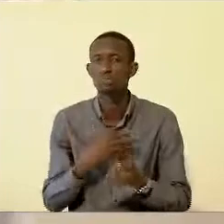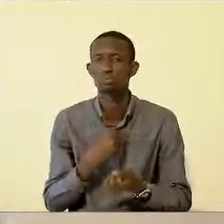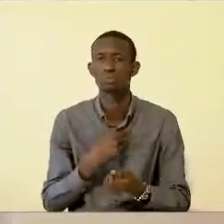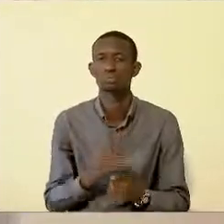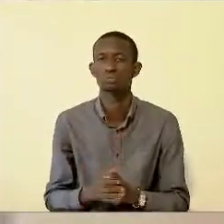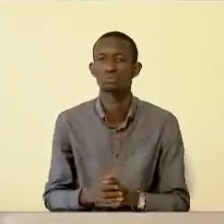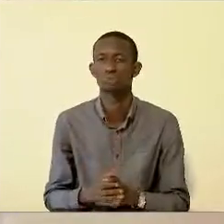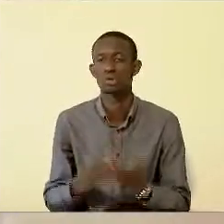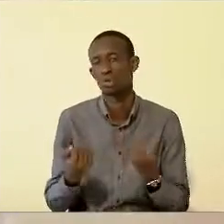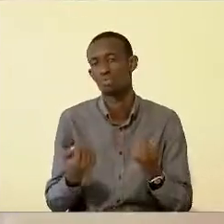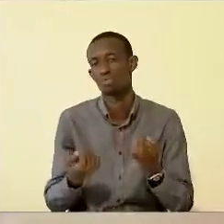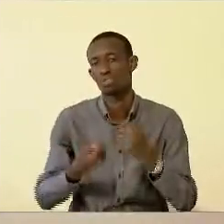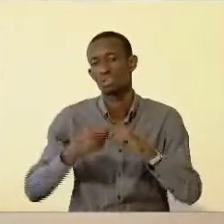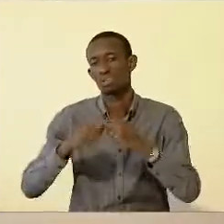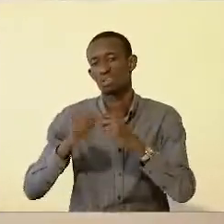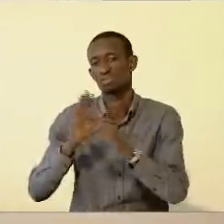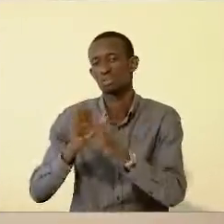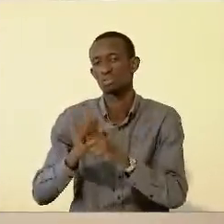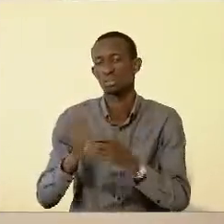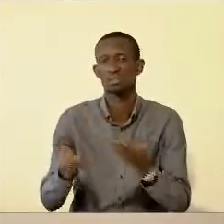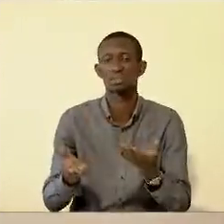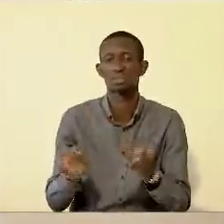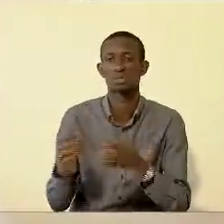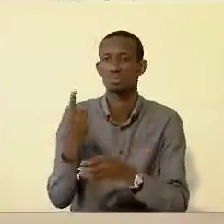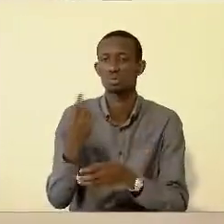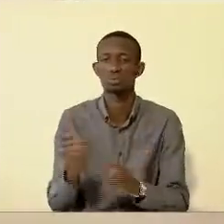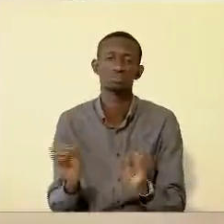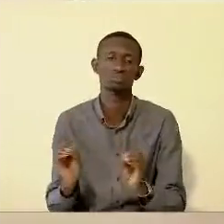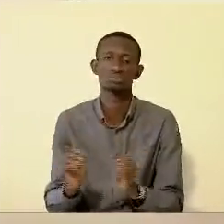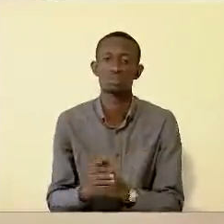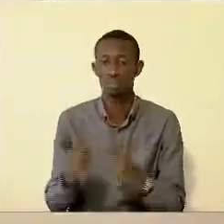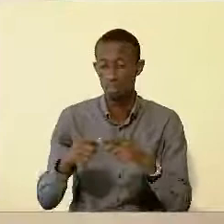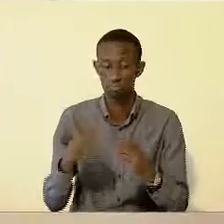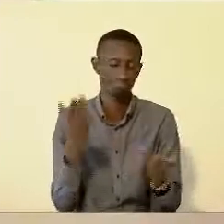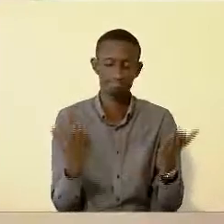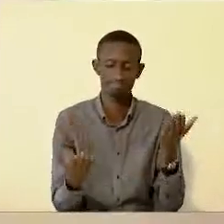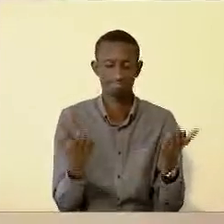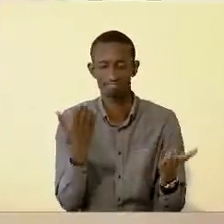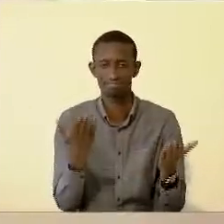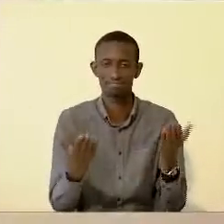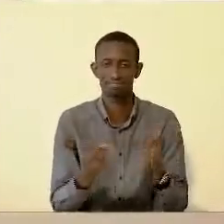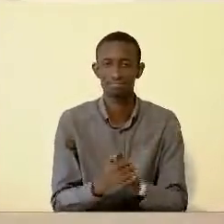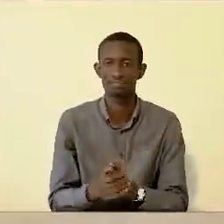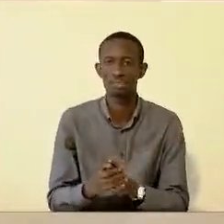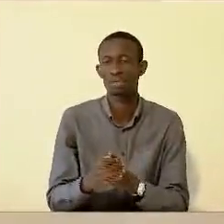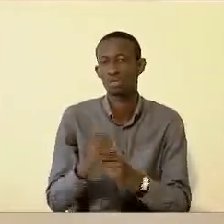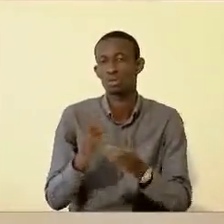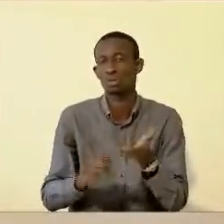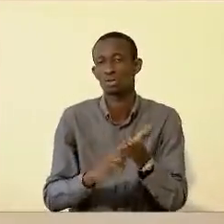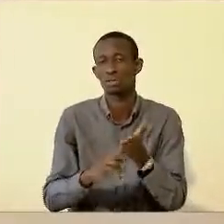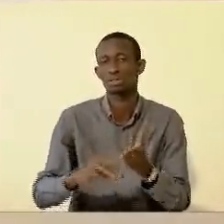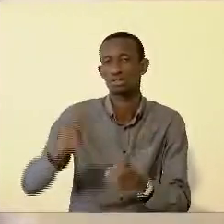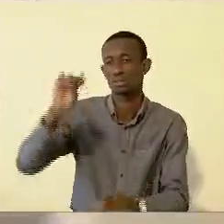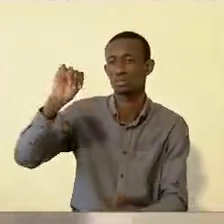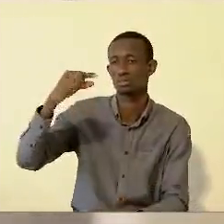of group 1, but for a simple comparison, we can use magnesium to